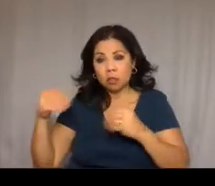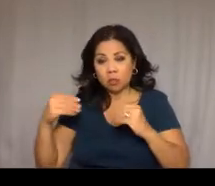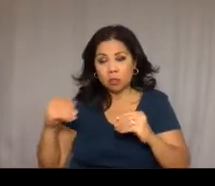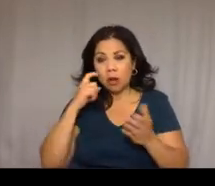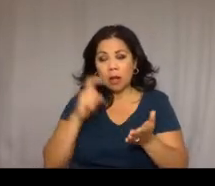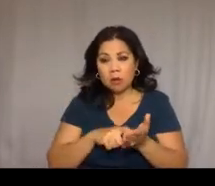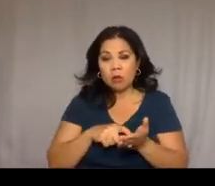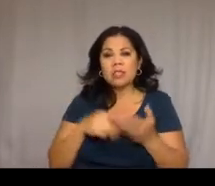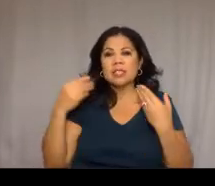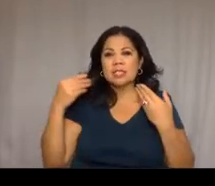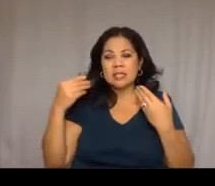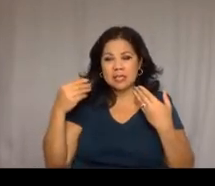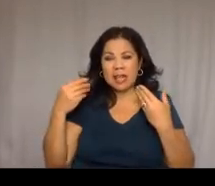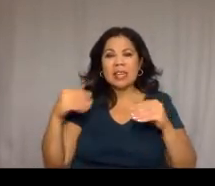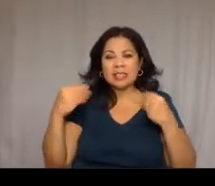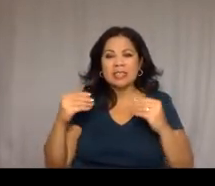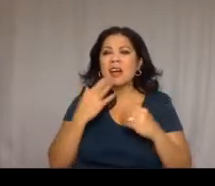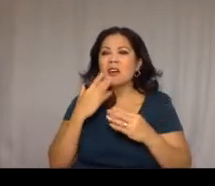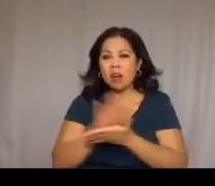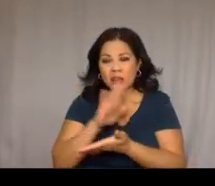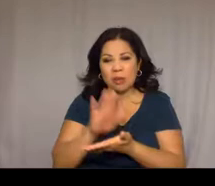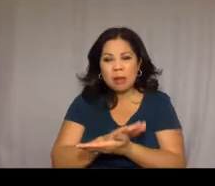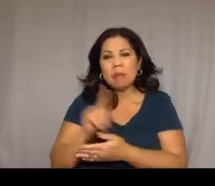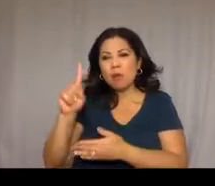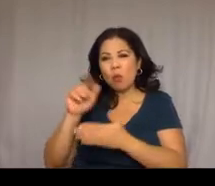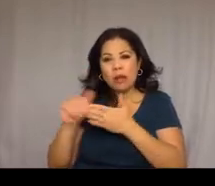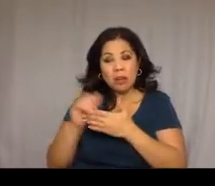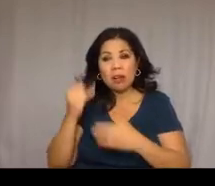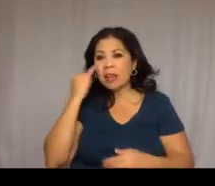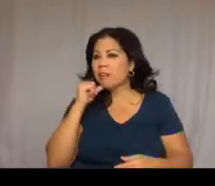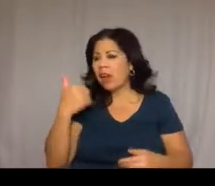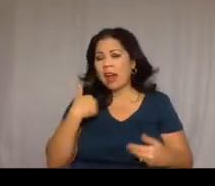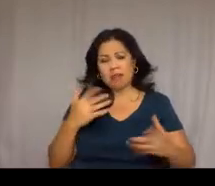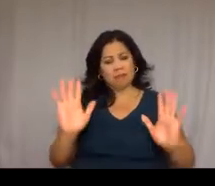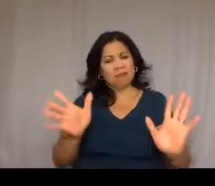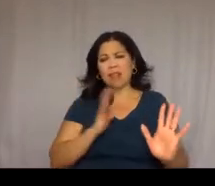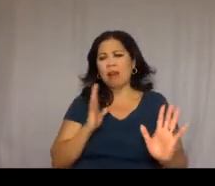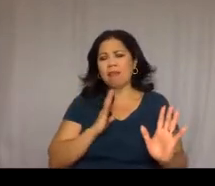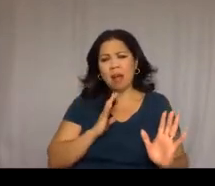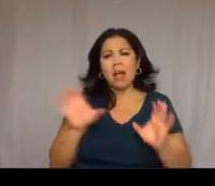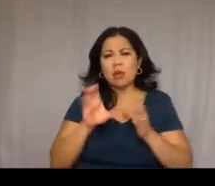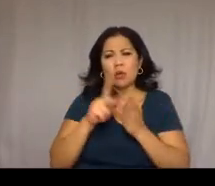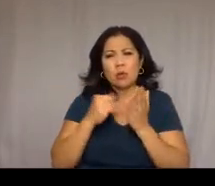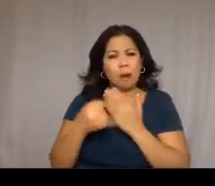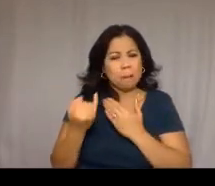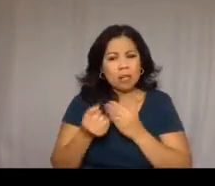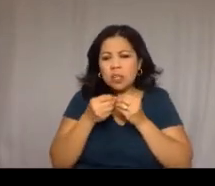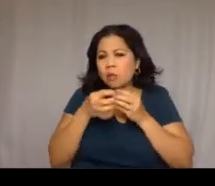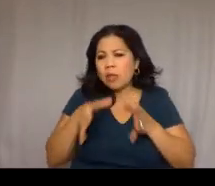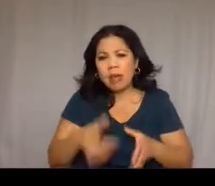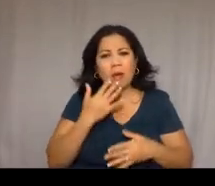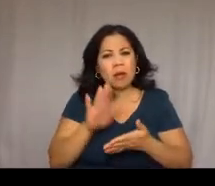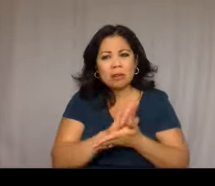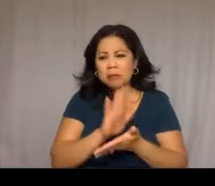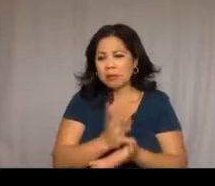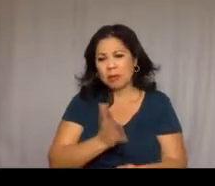For $1 you can get a pack of colored paper. If you don't have colored paper at home, don't worry about it. You can do this project without colored paper. So